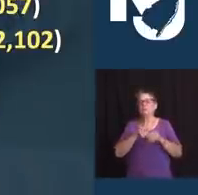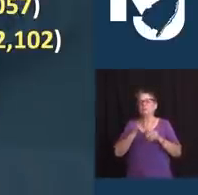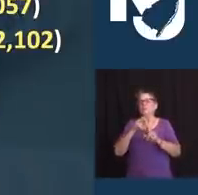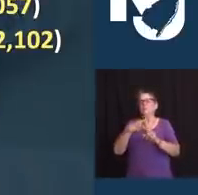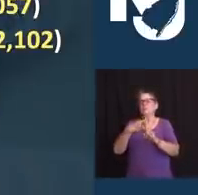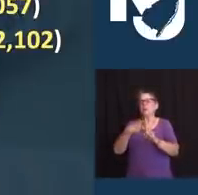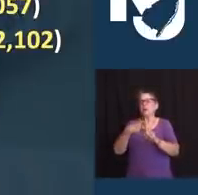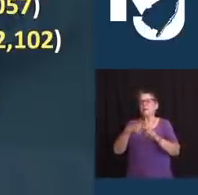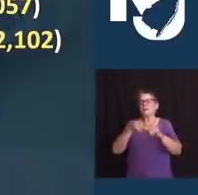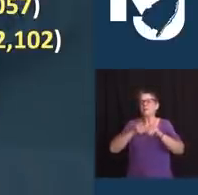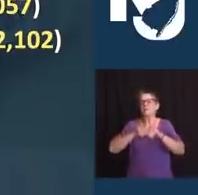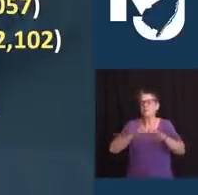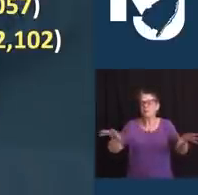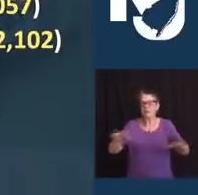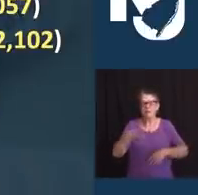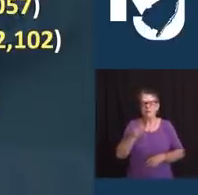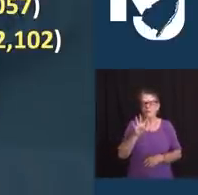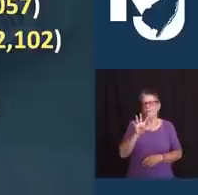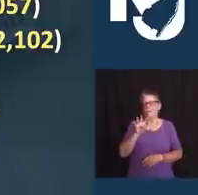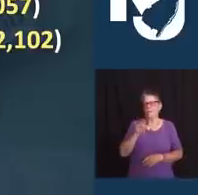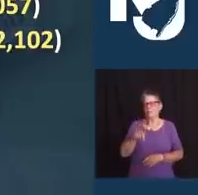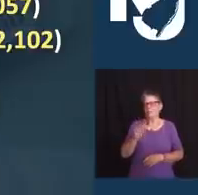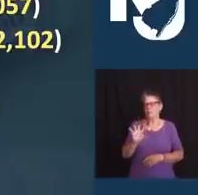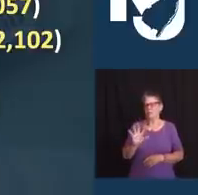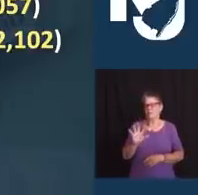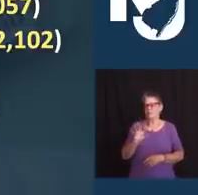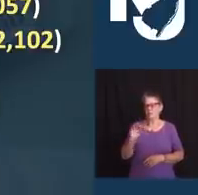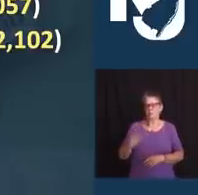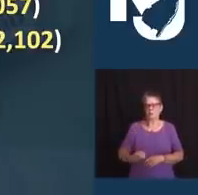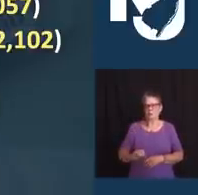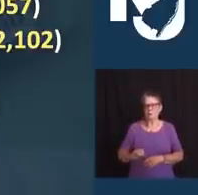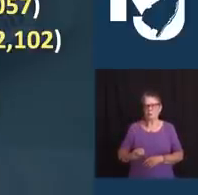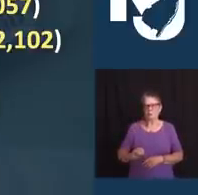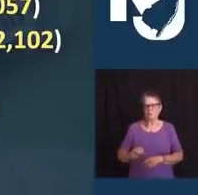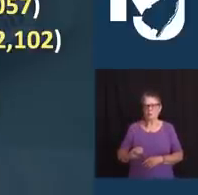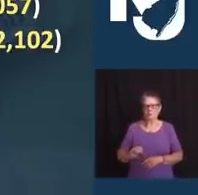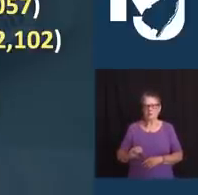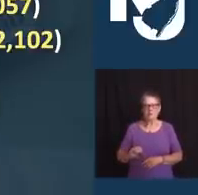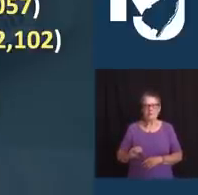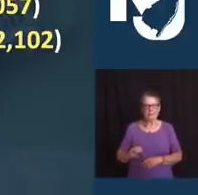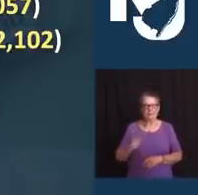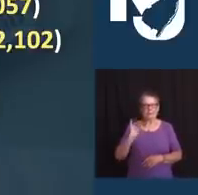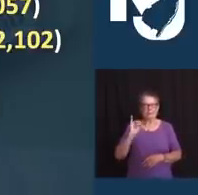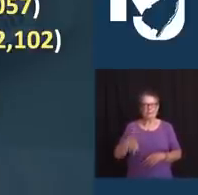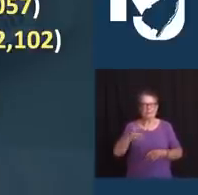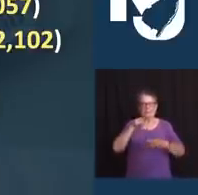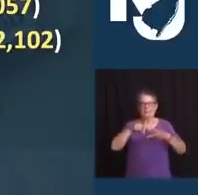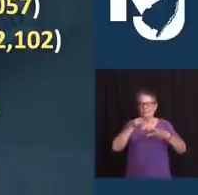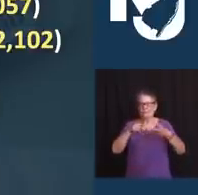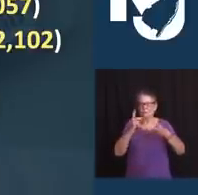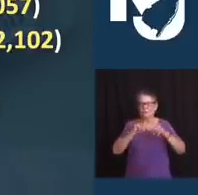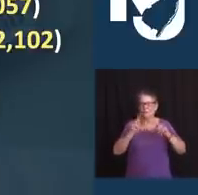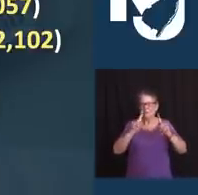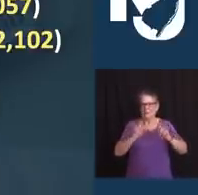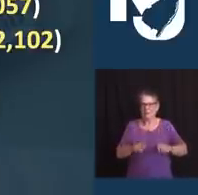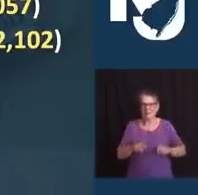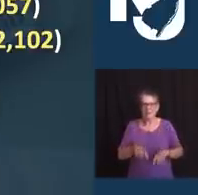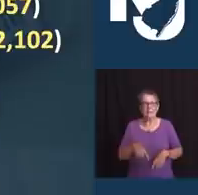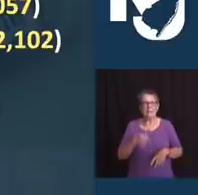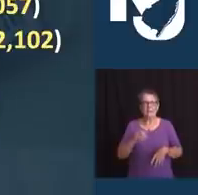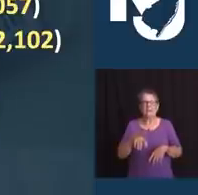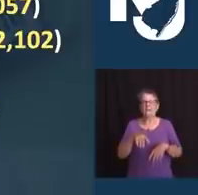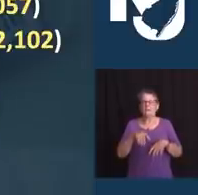2,254 positives, presumed positives from antigen. The positivity rate for all PCR tests